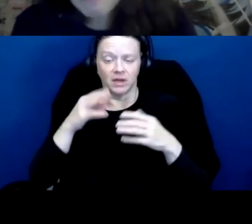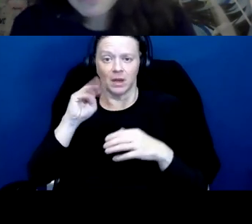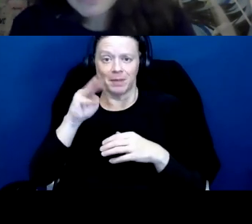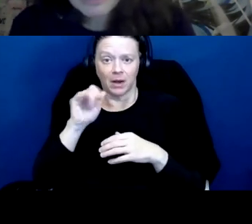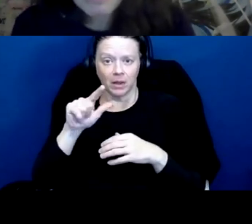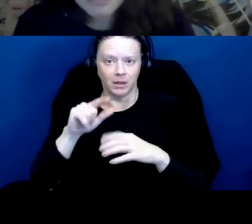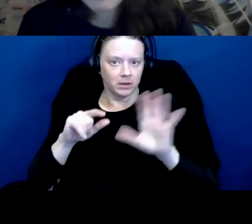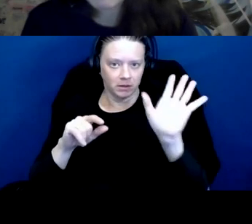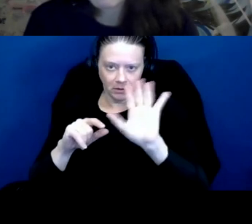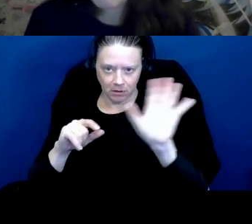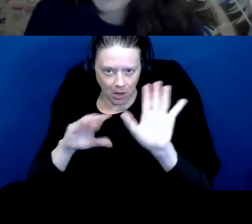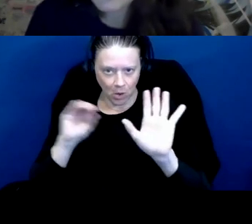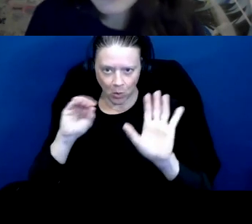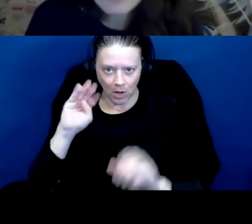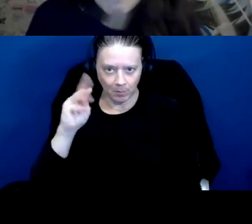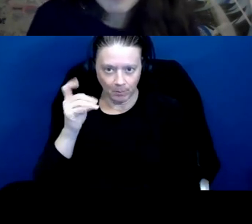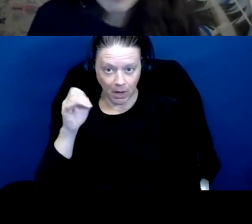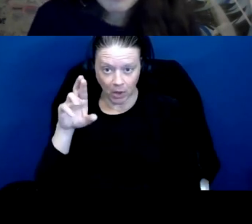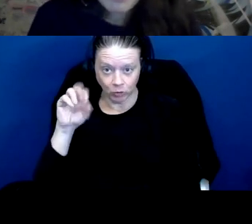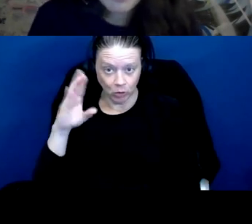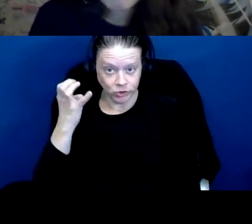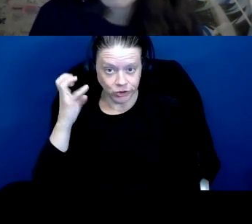microchips, definitely no microchips or magnets.